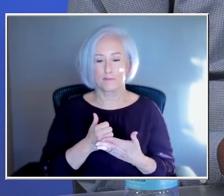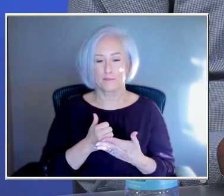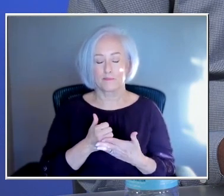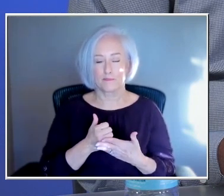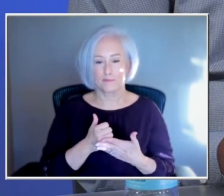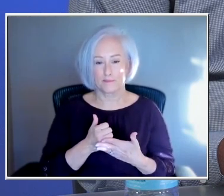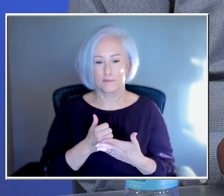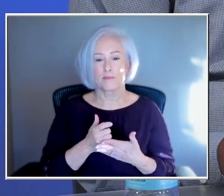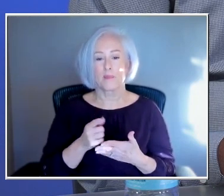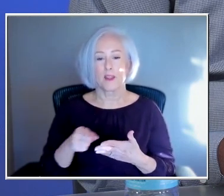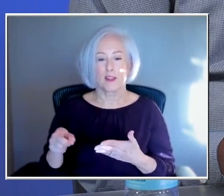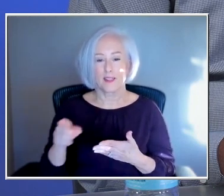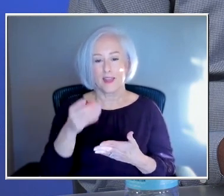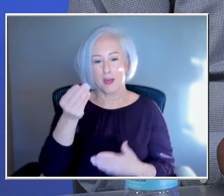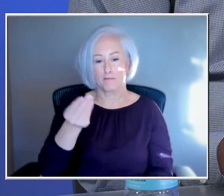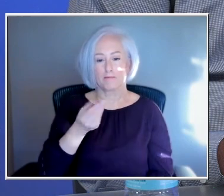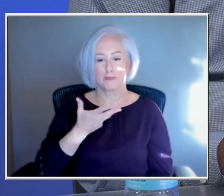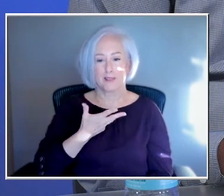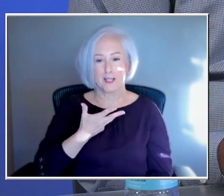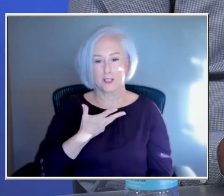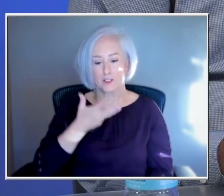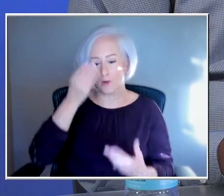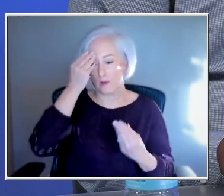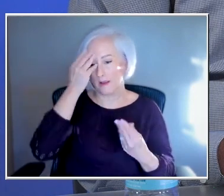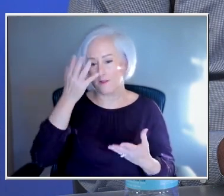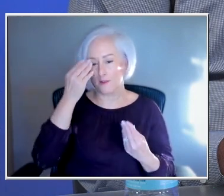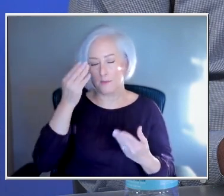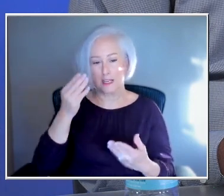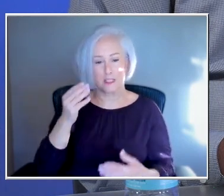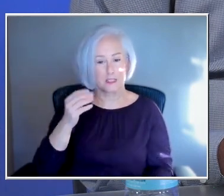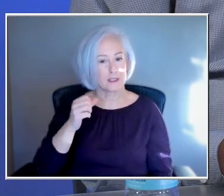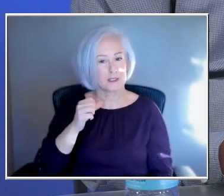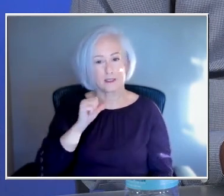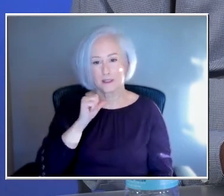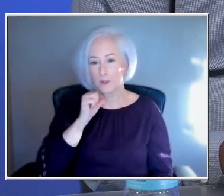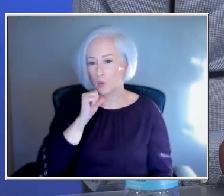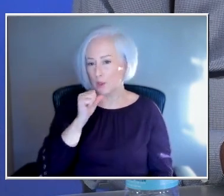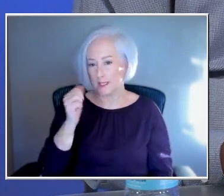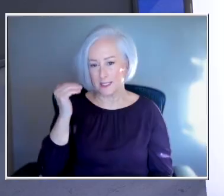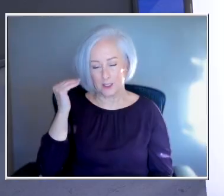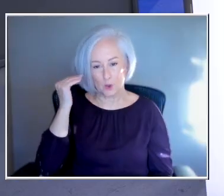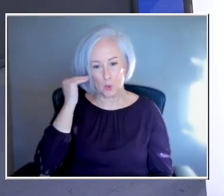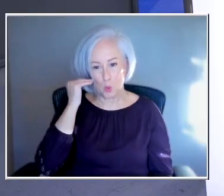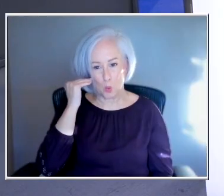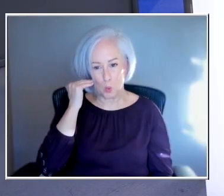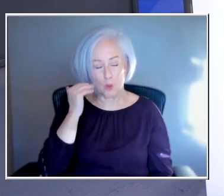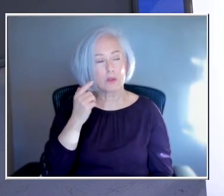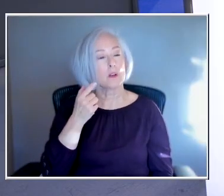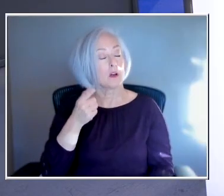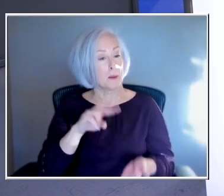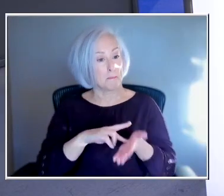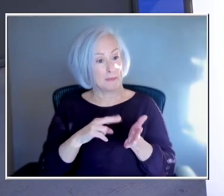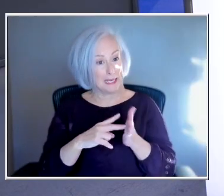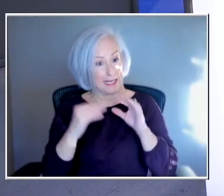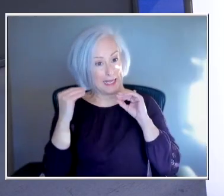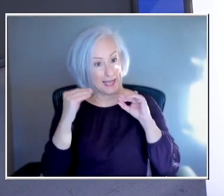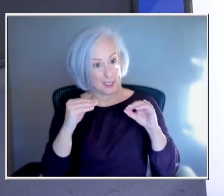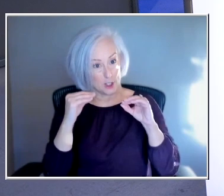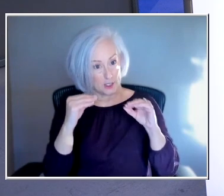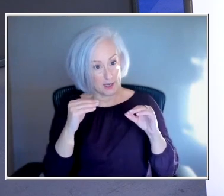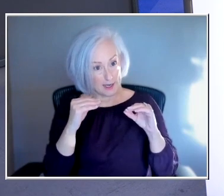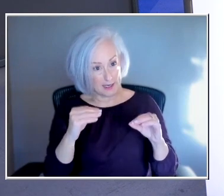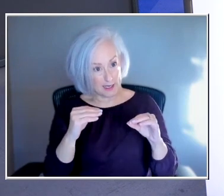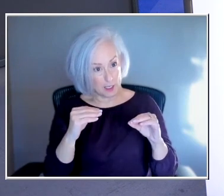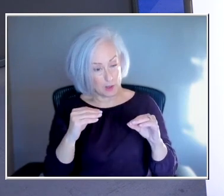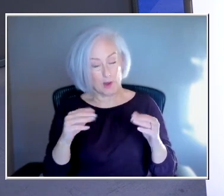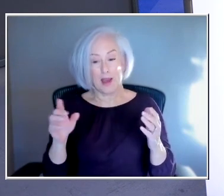information that we didn't normally have. So Gina, you're getting the education, and then you're getting to meet people and